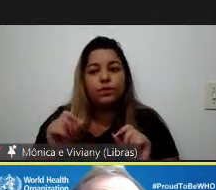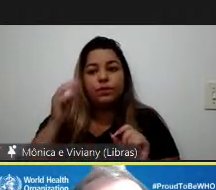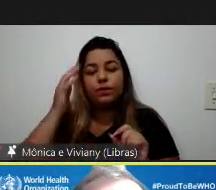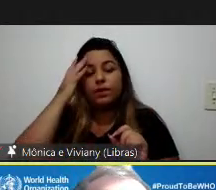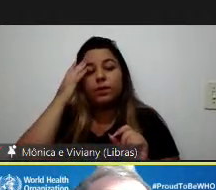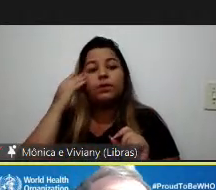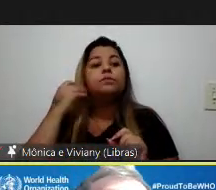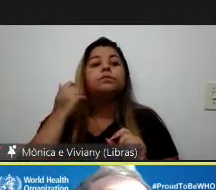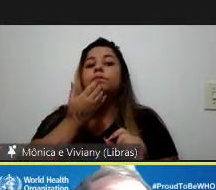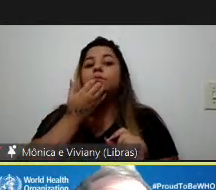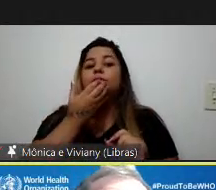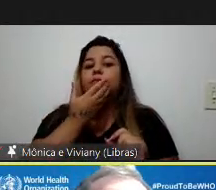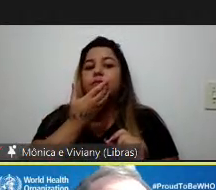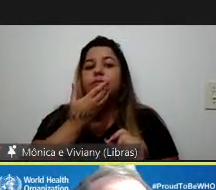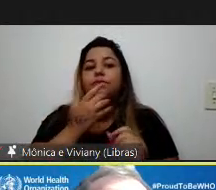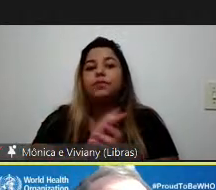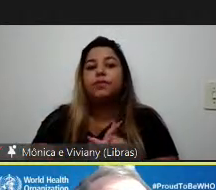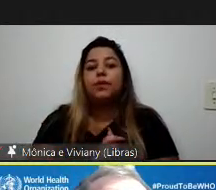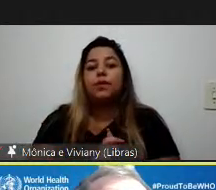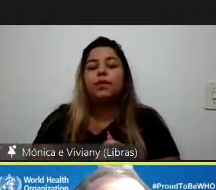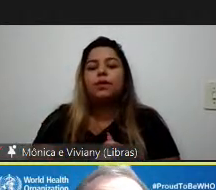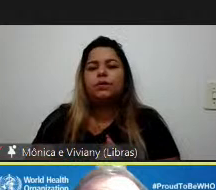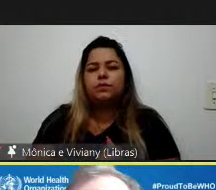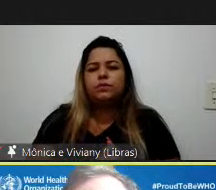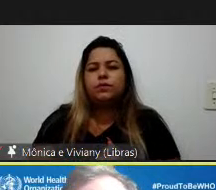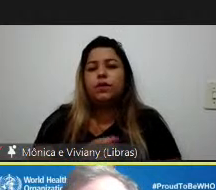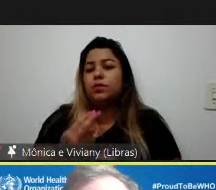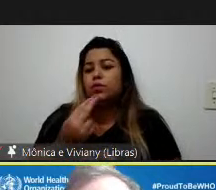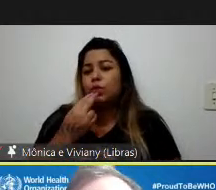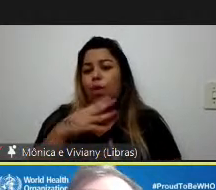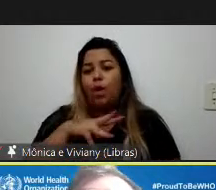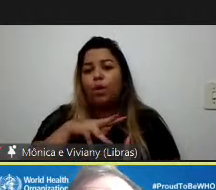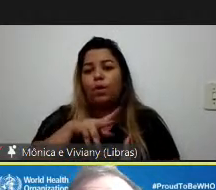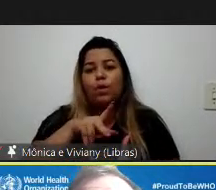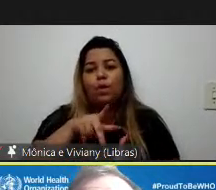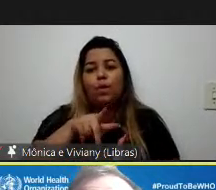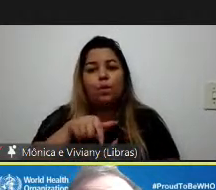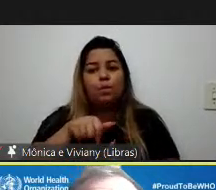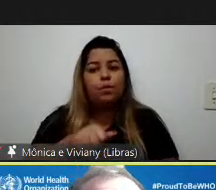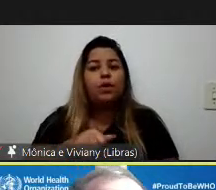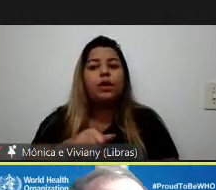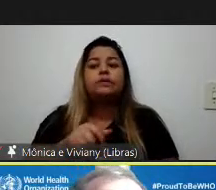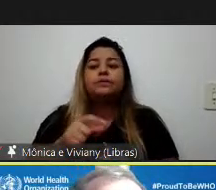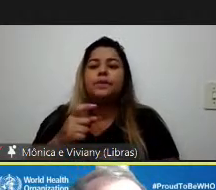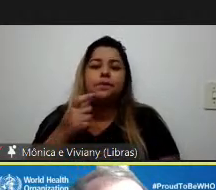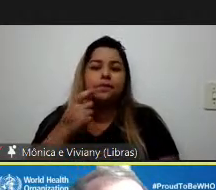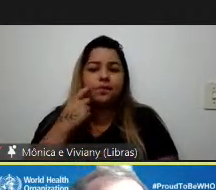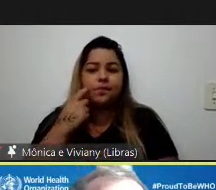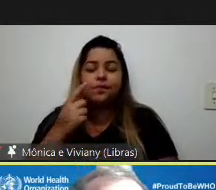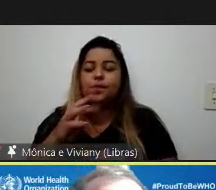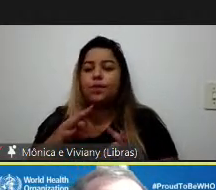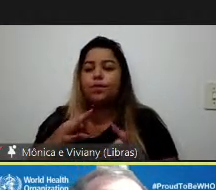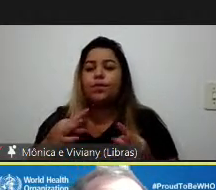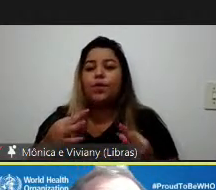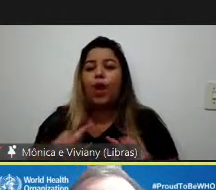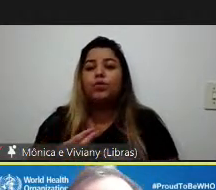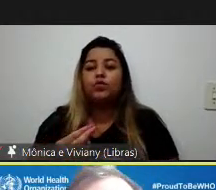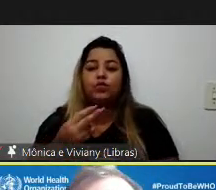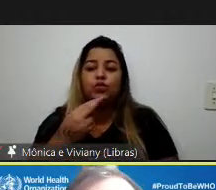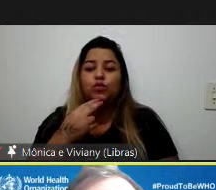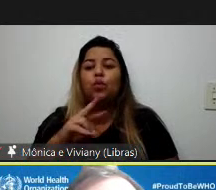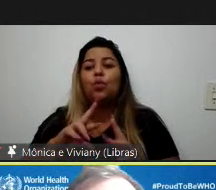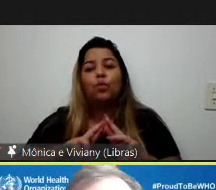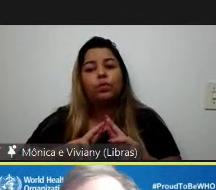The attention of health plans is very different. And it's certainly not across all